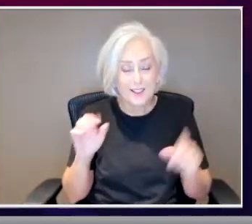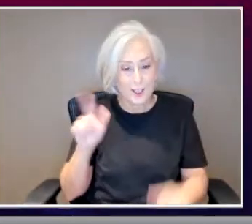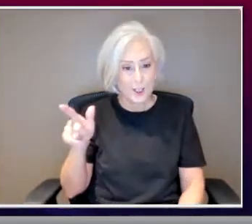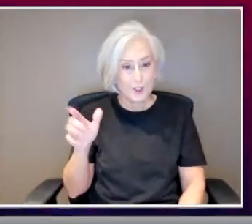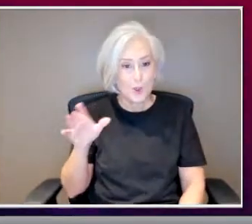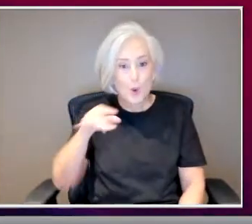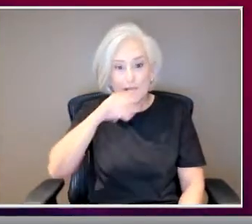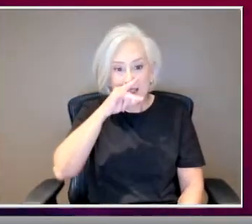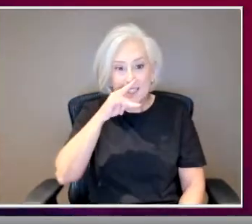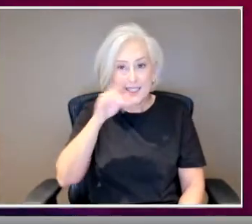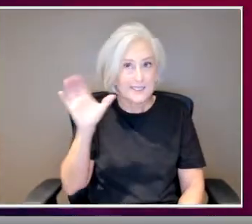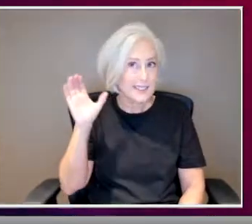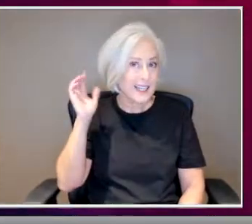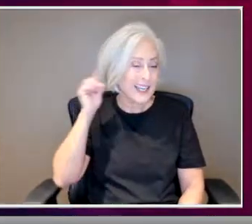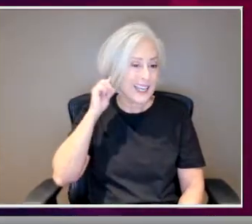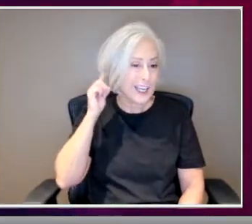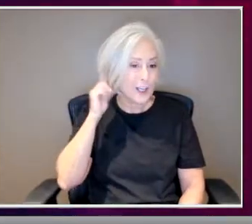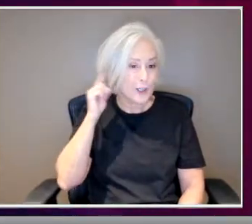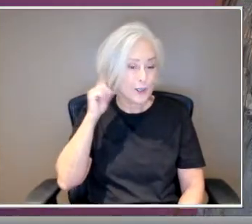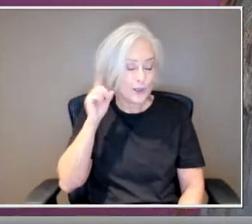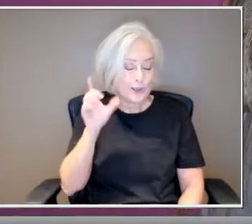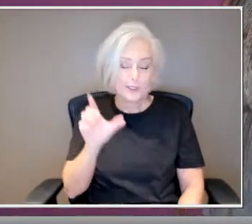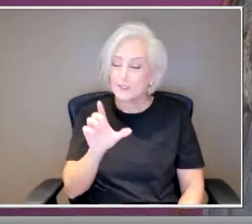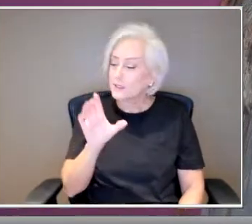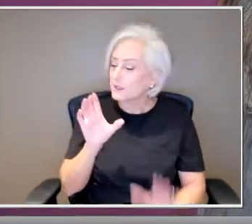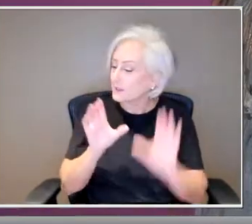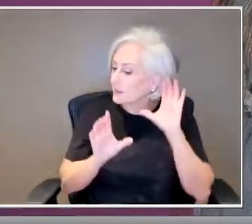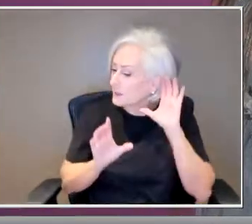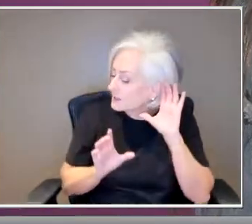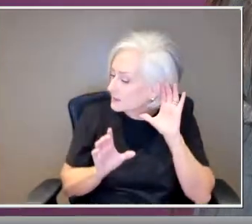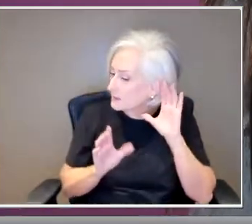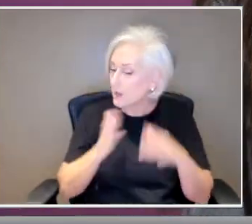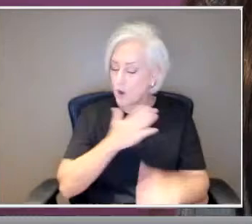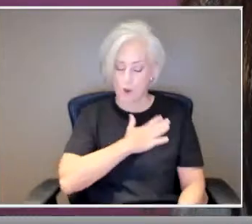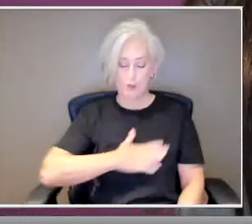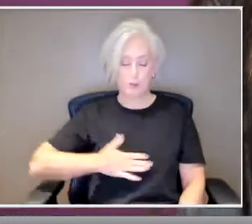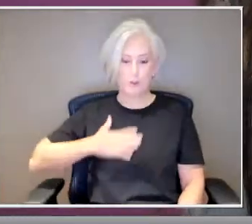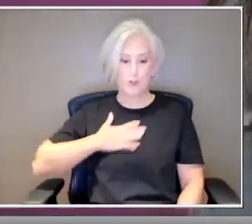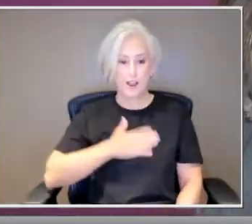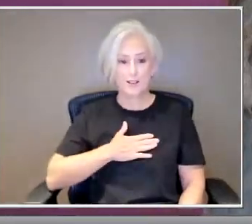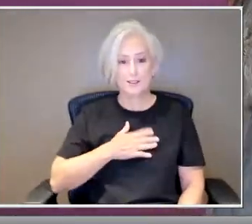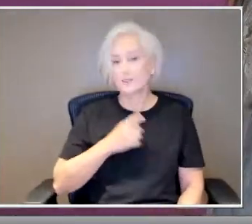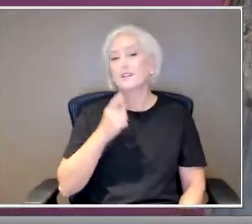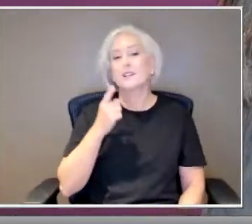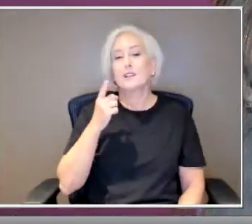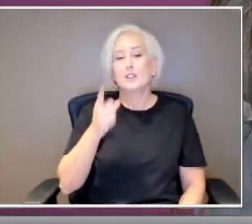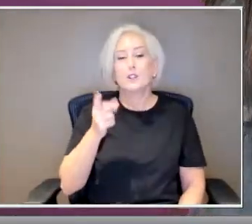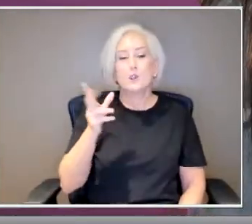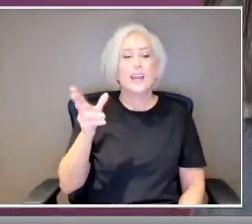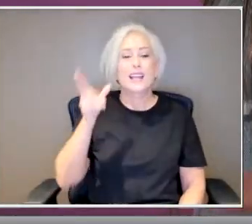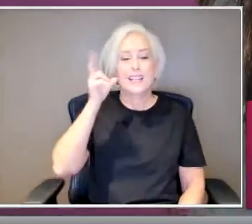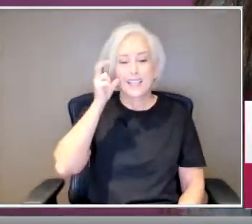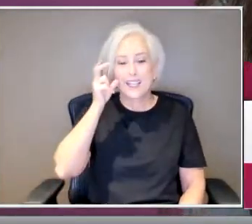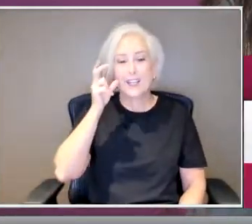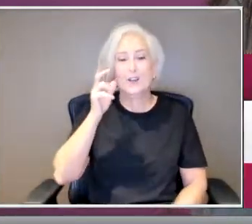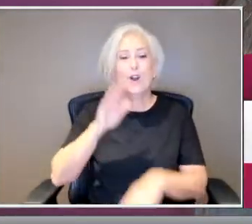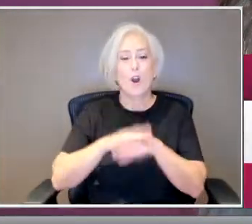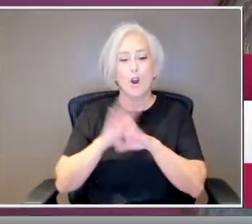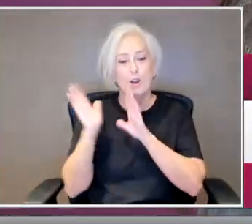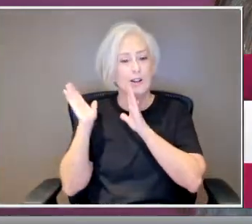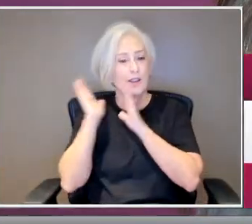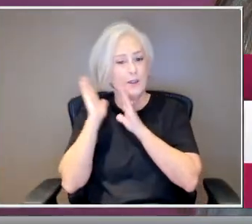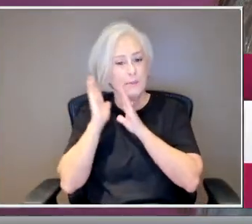and try to listen? So when they're laying in the bed with me, you can actually hear it if you're laying on the pillows. They can hear it through the